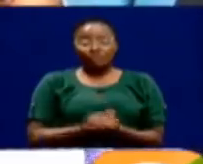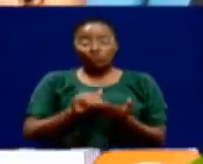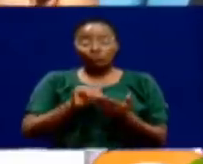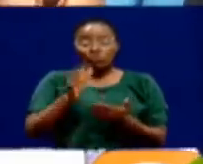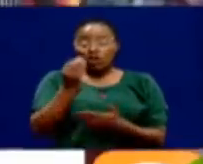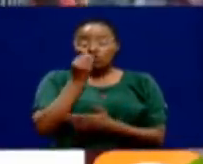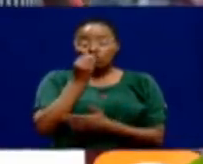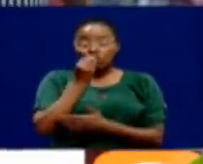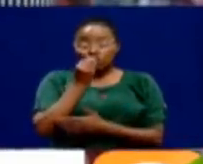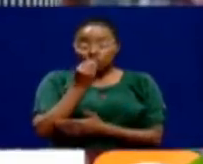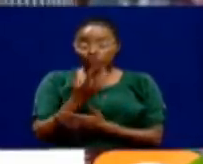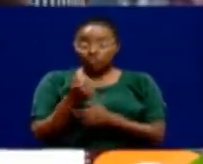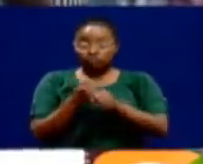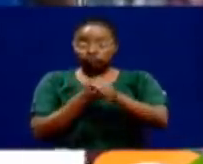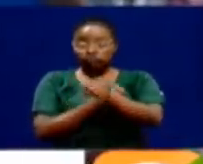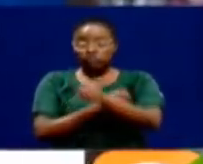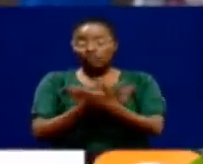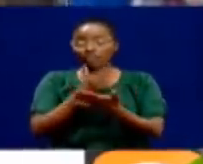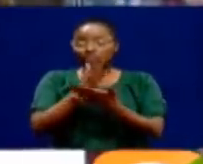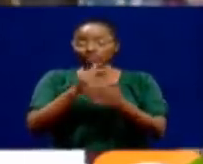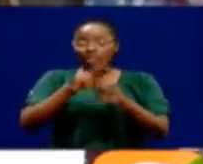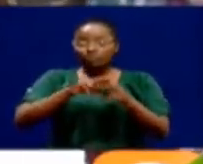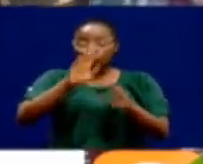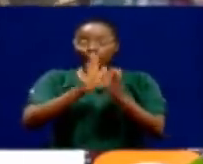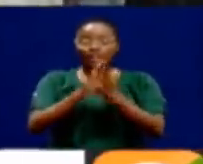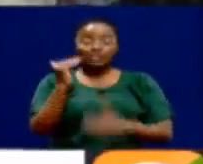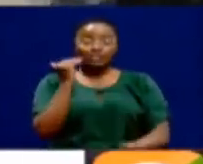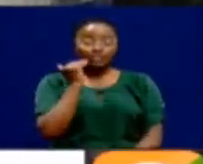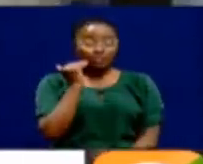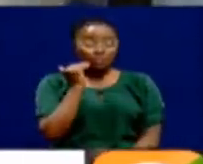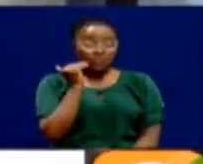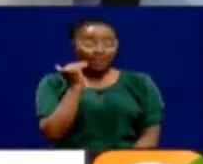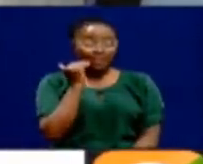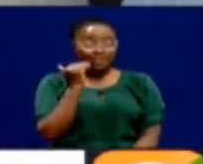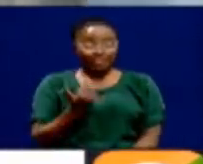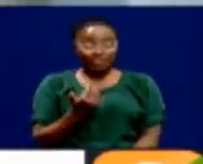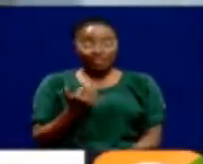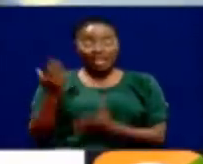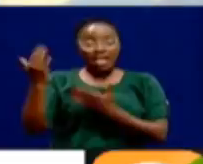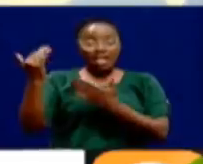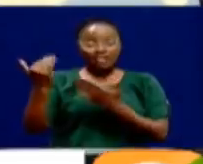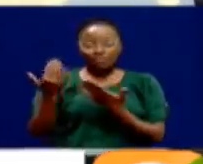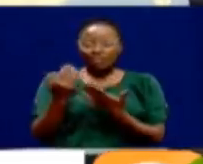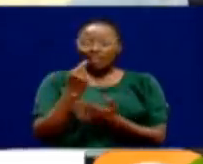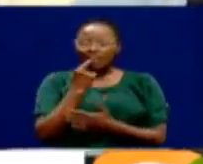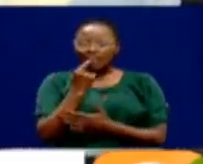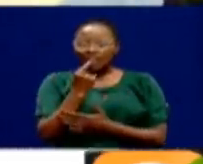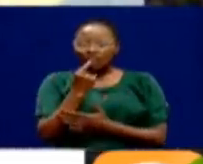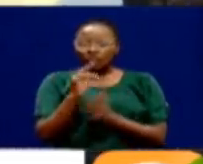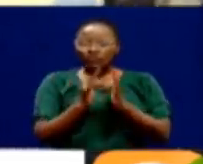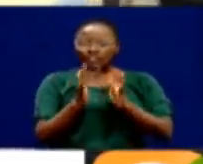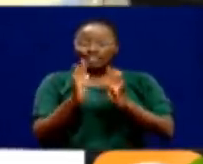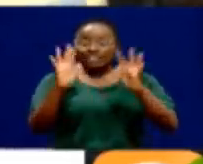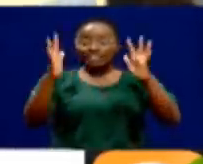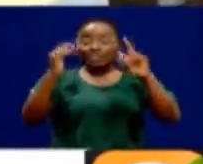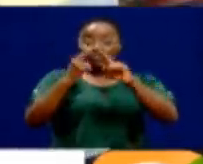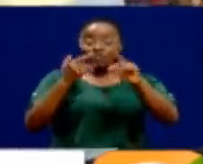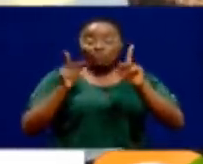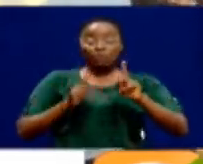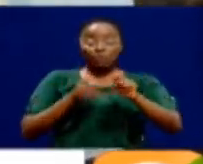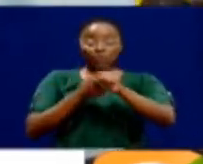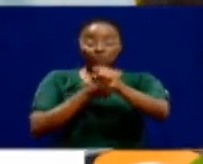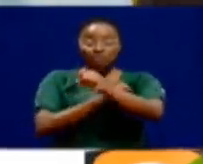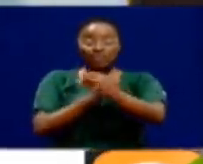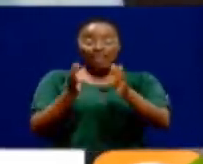More food donations and some sodas and bread. A little unexpected taste of Christmas from